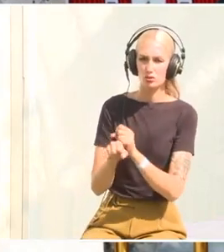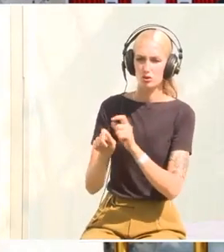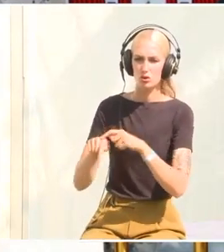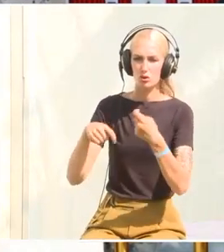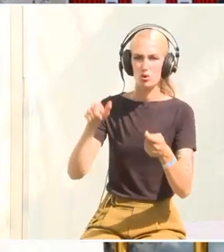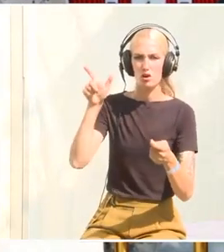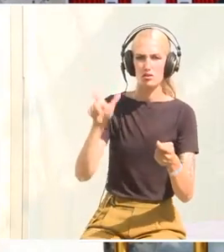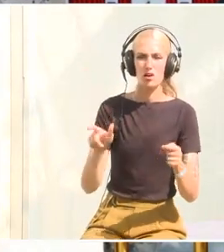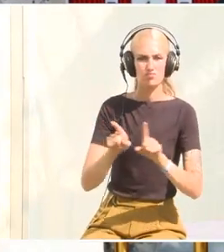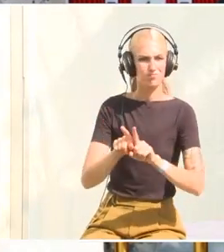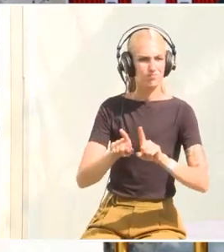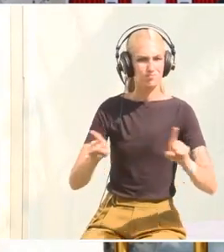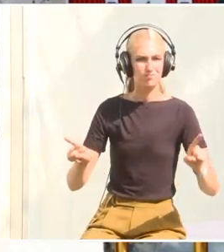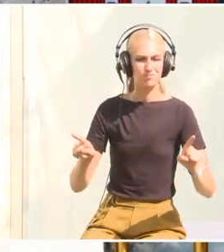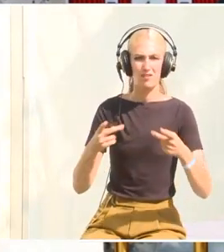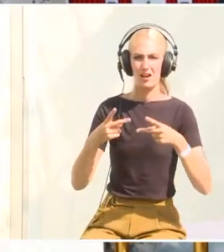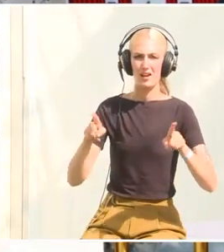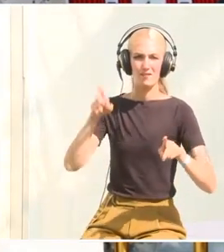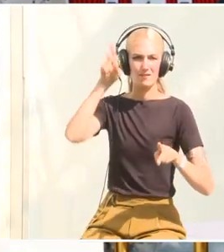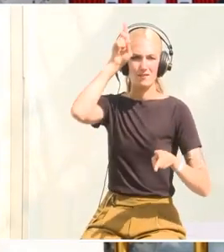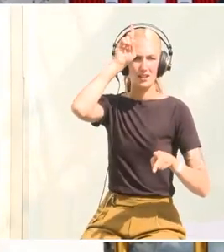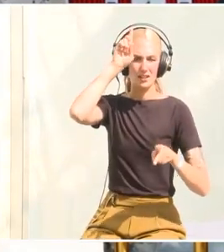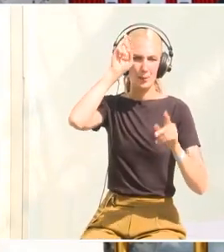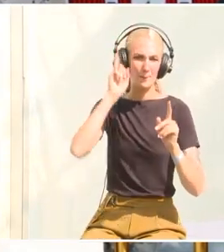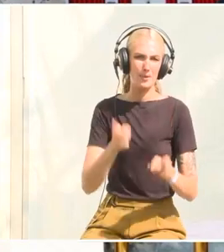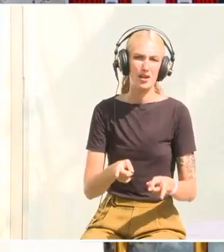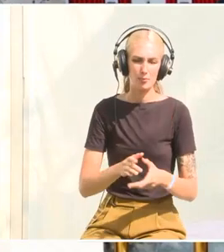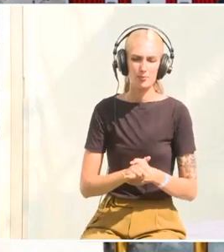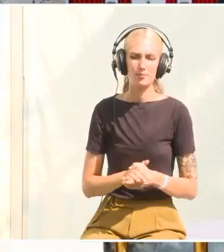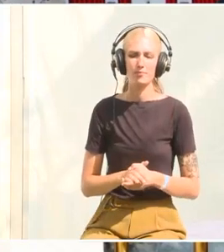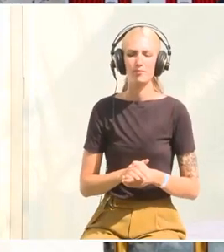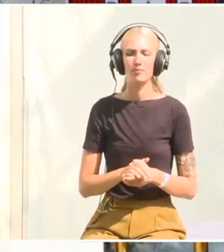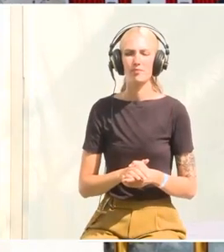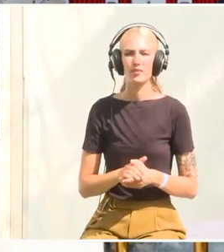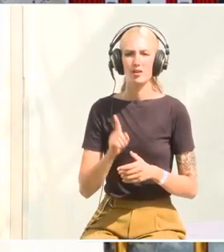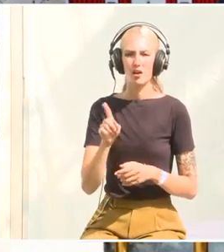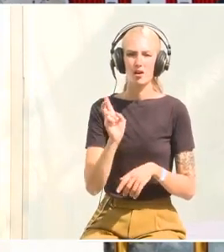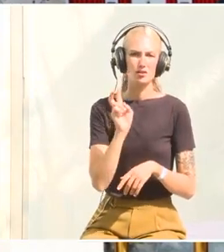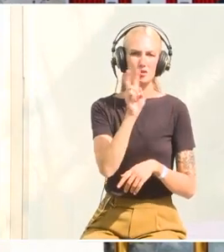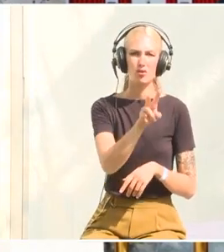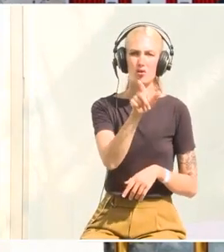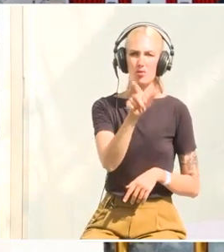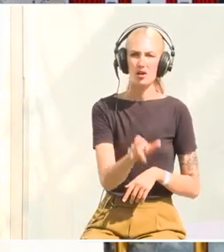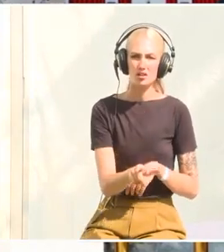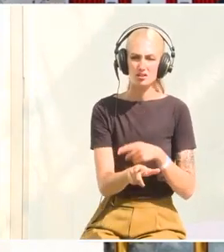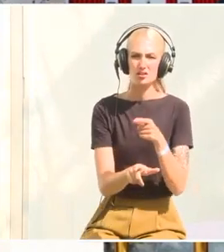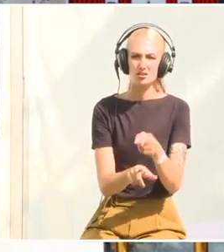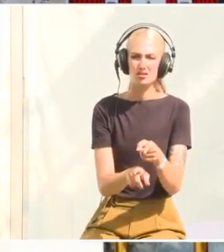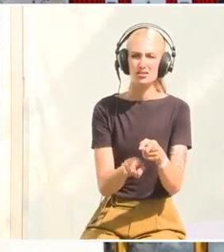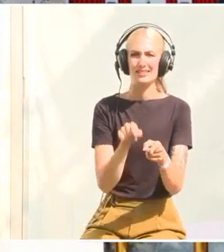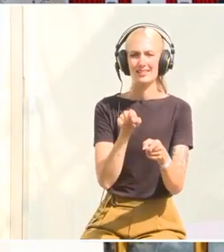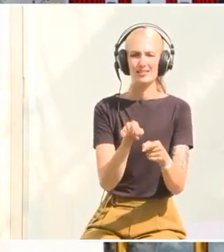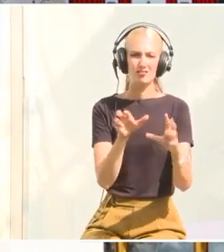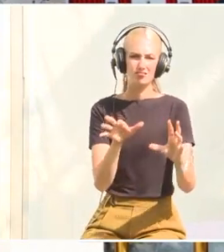jurisdictions as such. But here the kind of the complicated part comes in, because obviously the word nomad is a direct reference